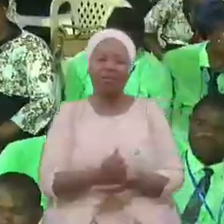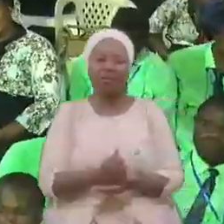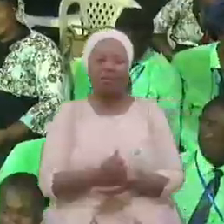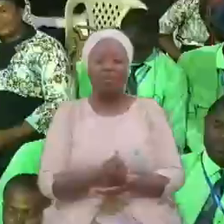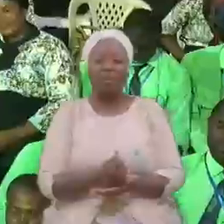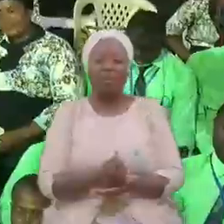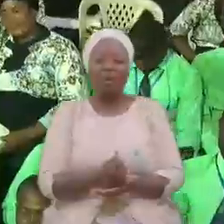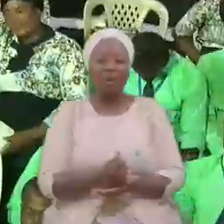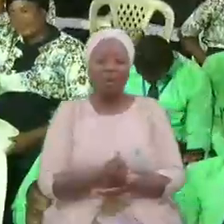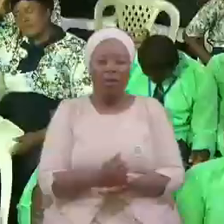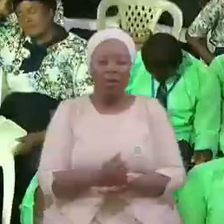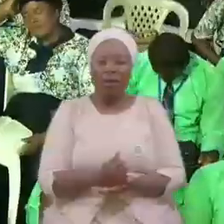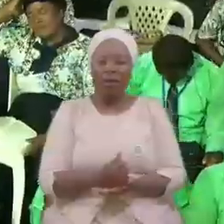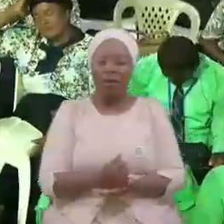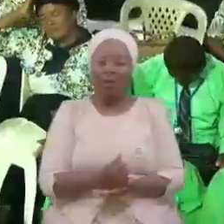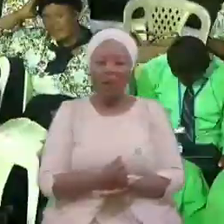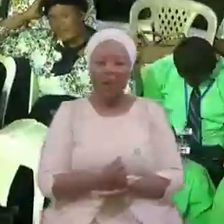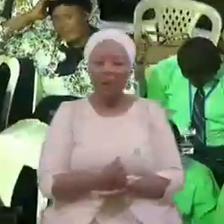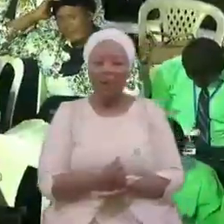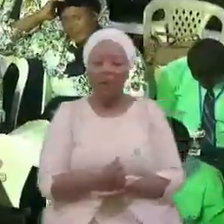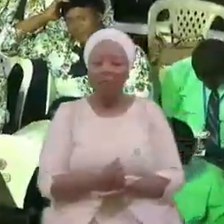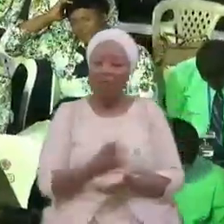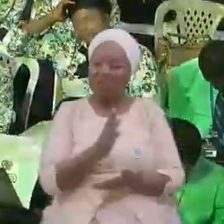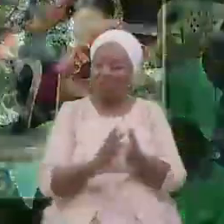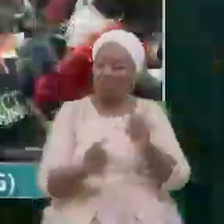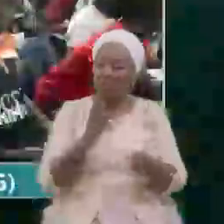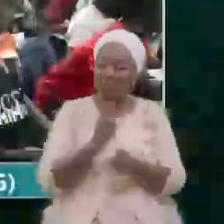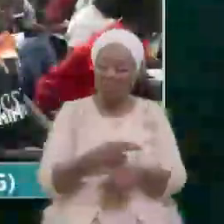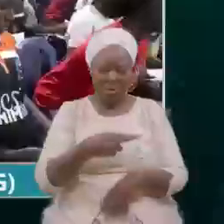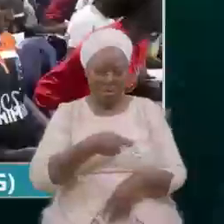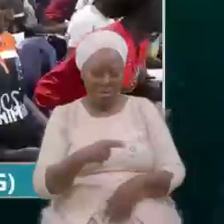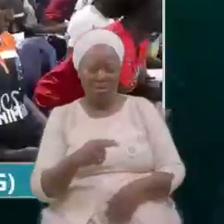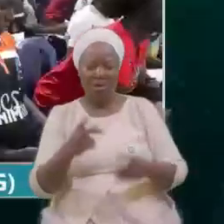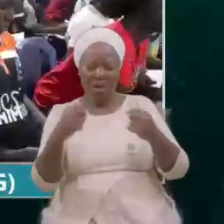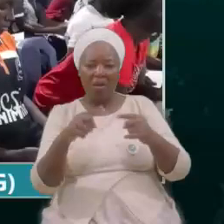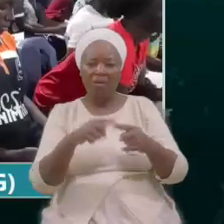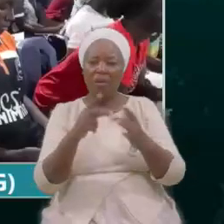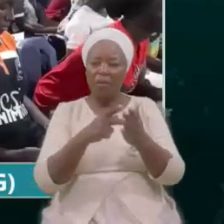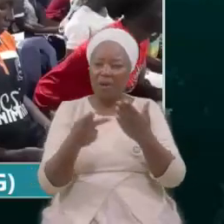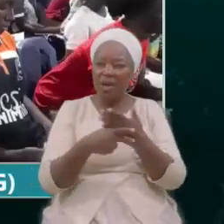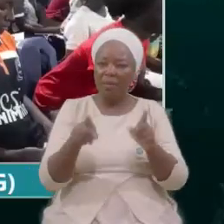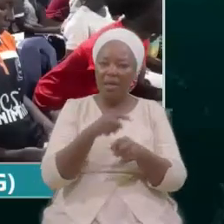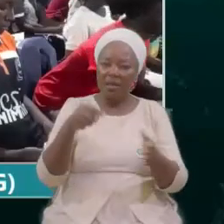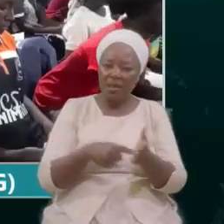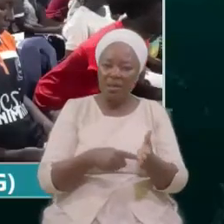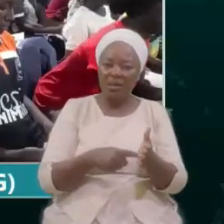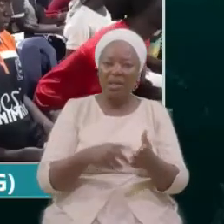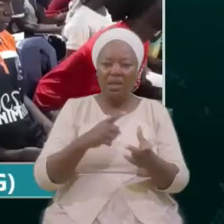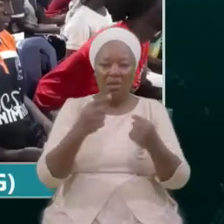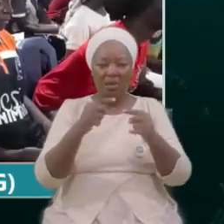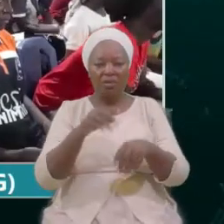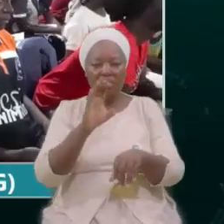Religious people who are just religious, they come to crusade, they come to church, they